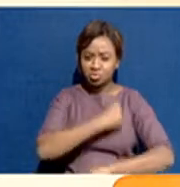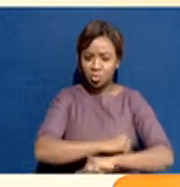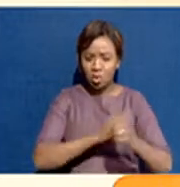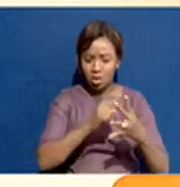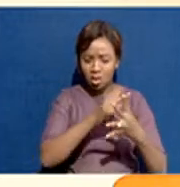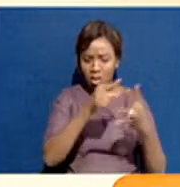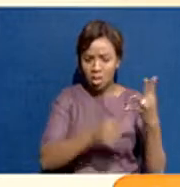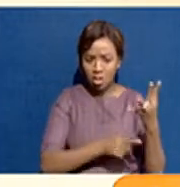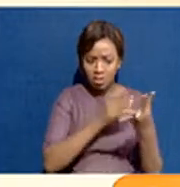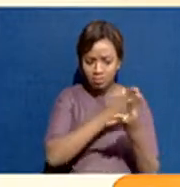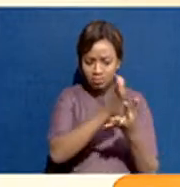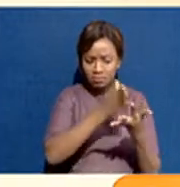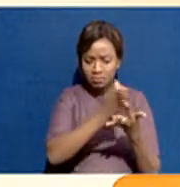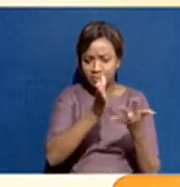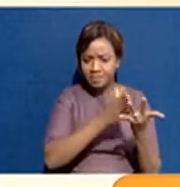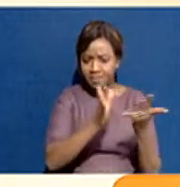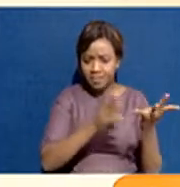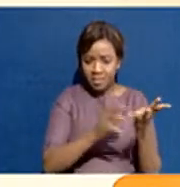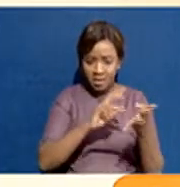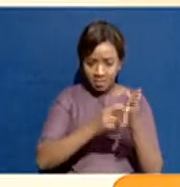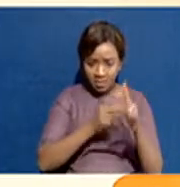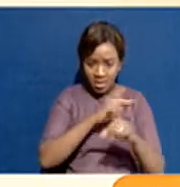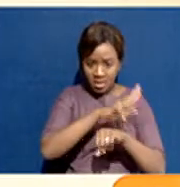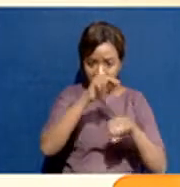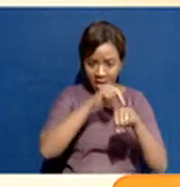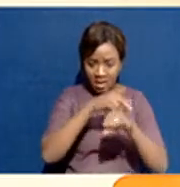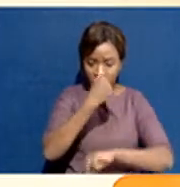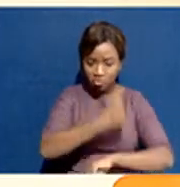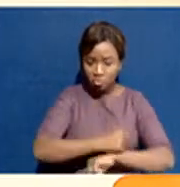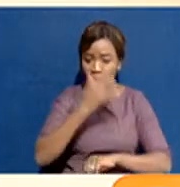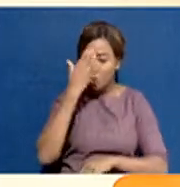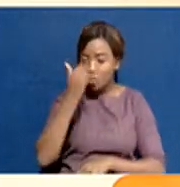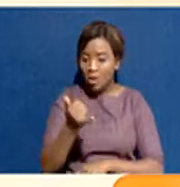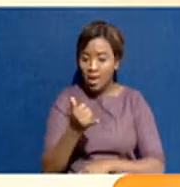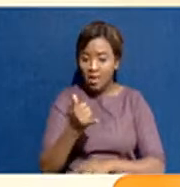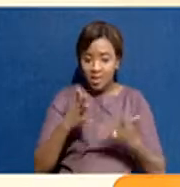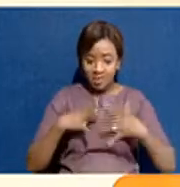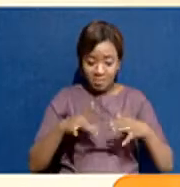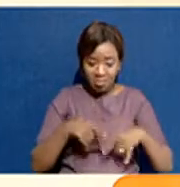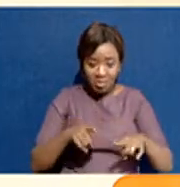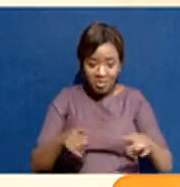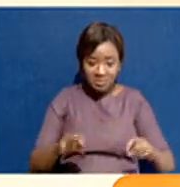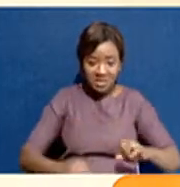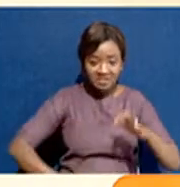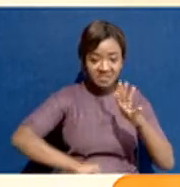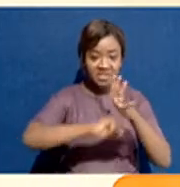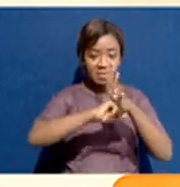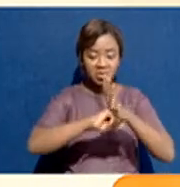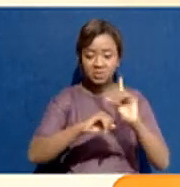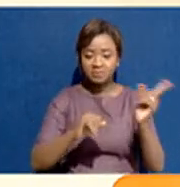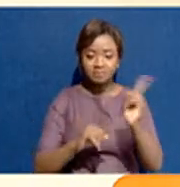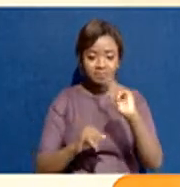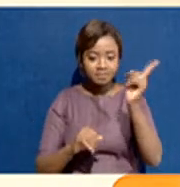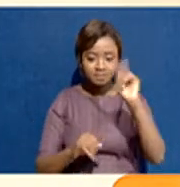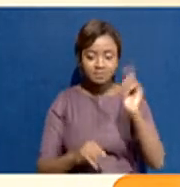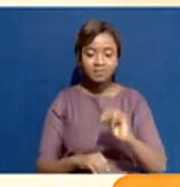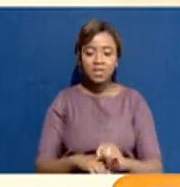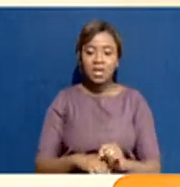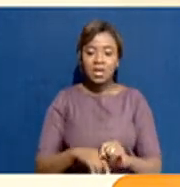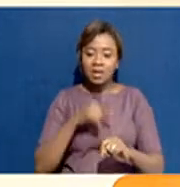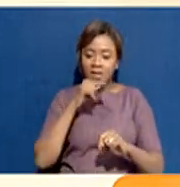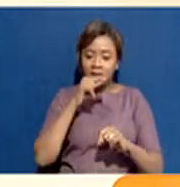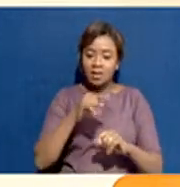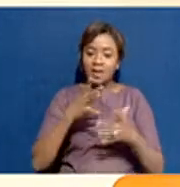start are not considered national schools because the locals made them nationals. It is because